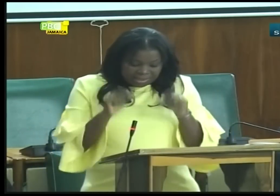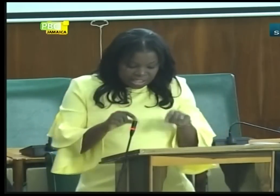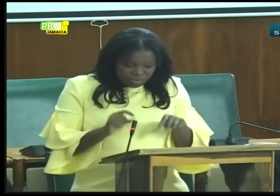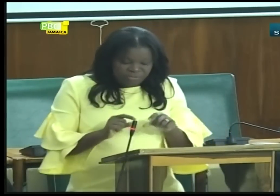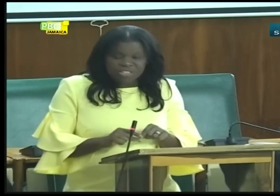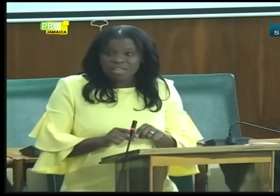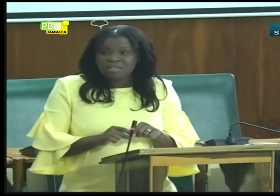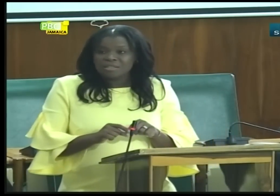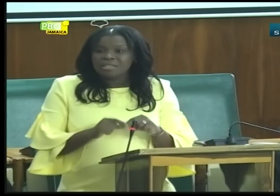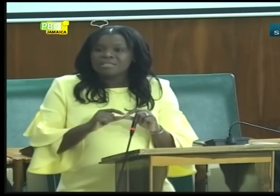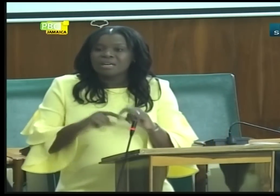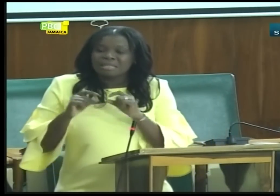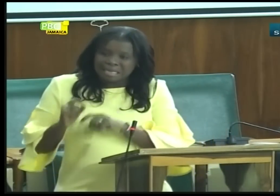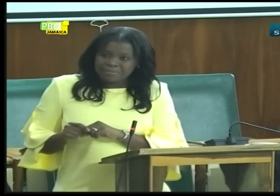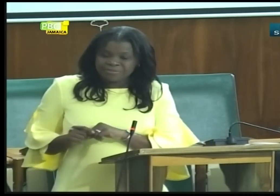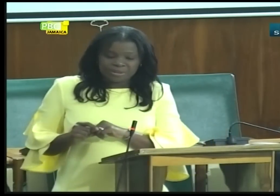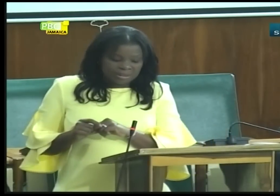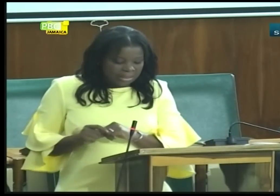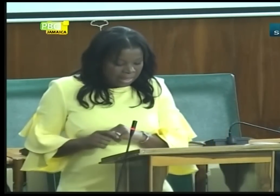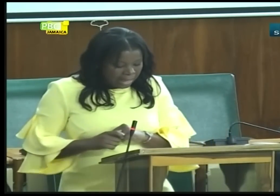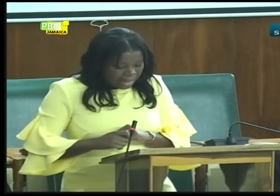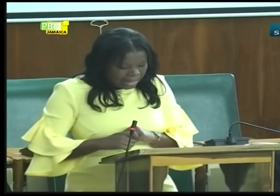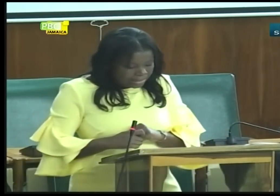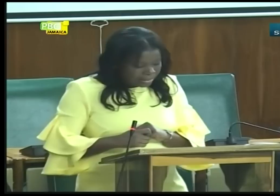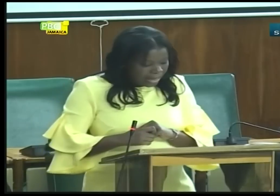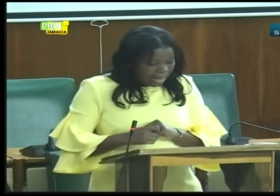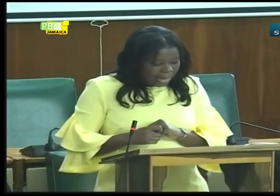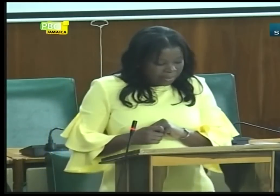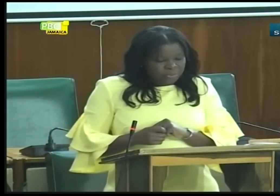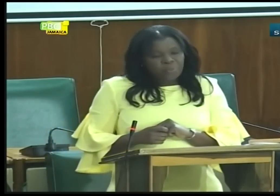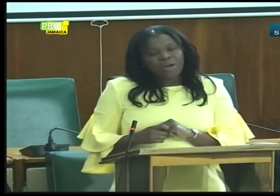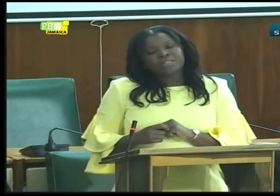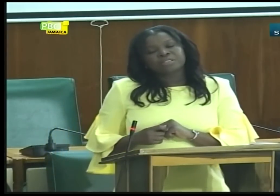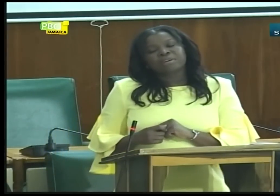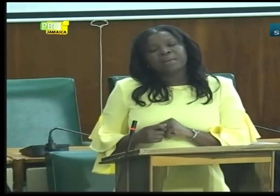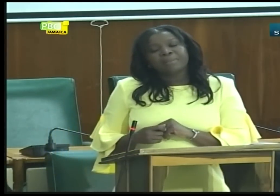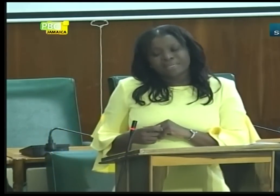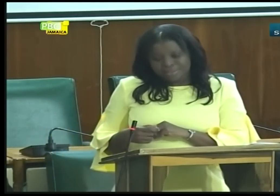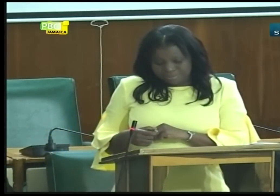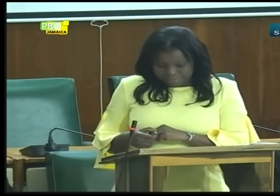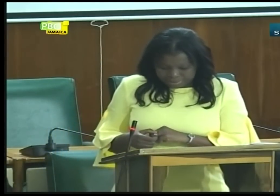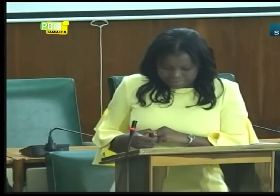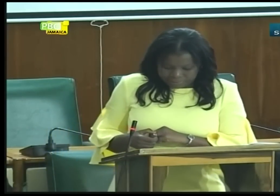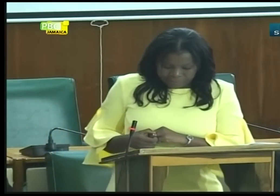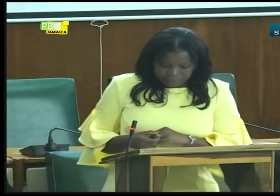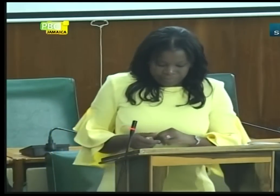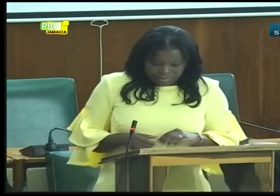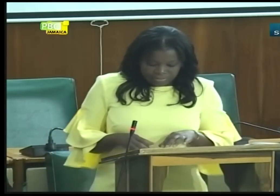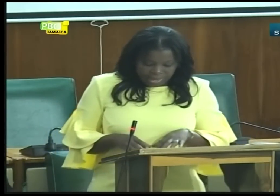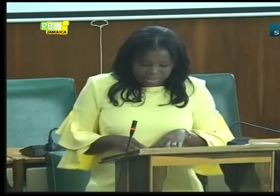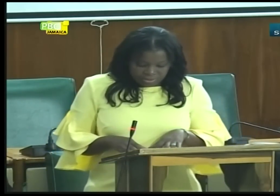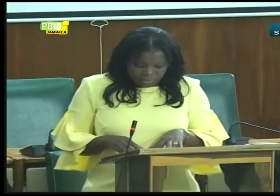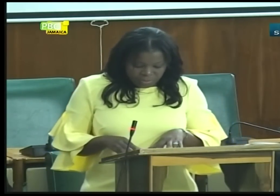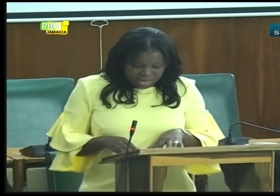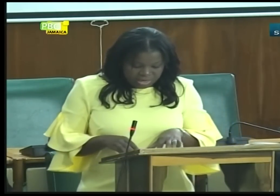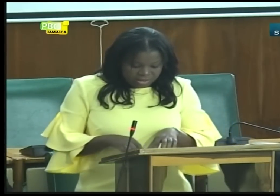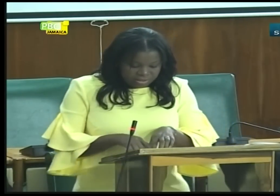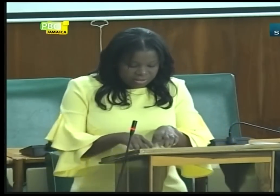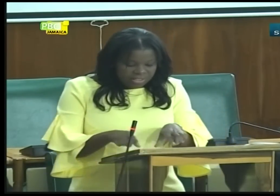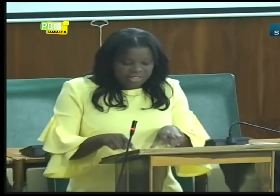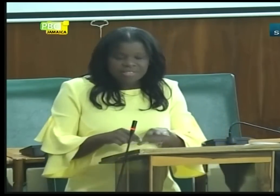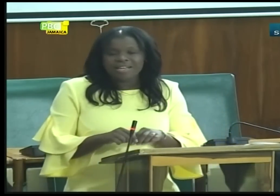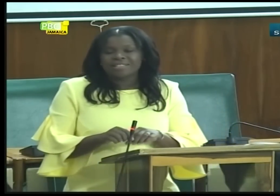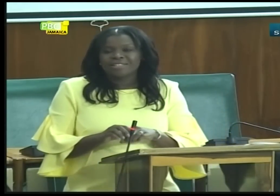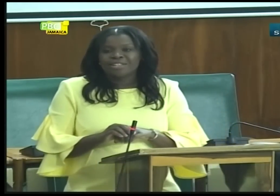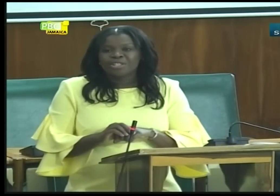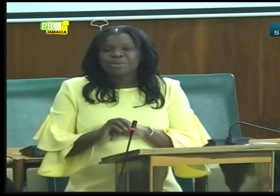that this provision is not helpful. And I would want to recommend, Minister, that we